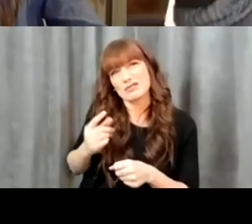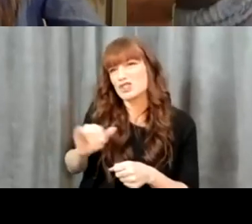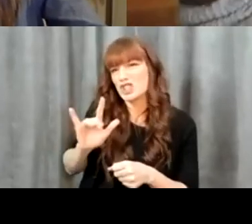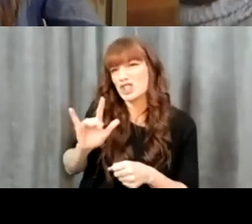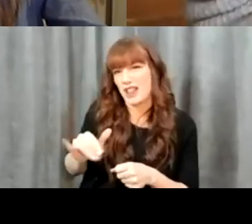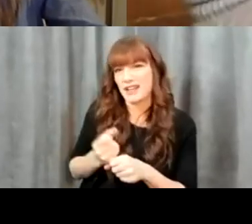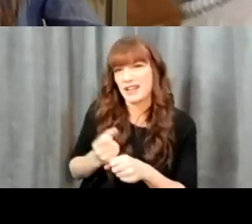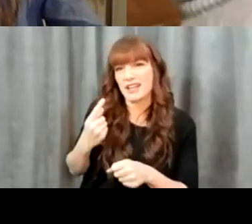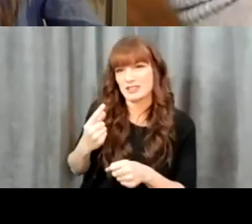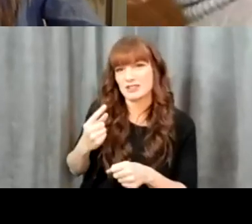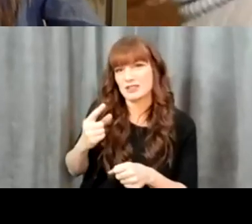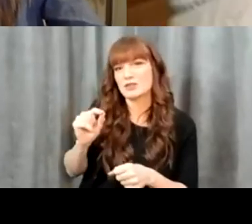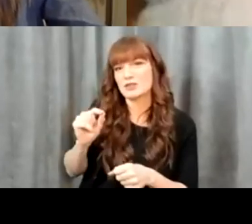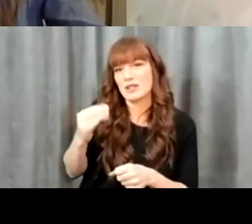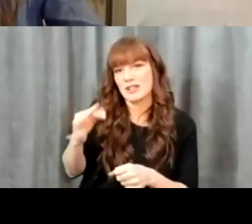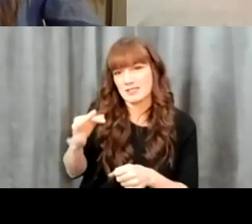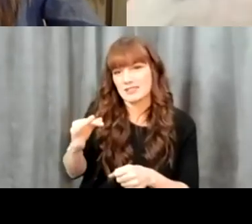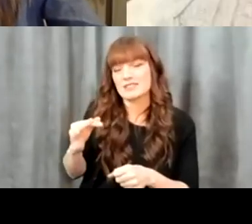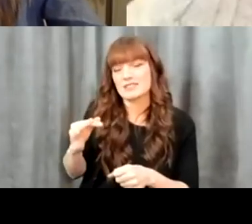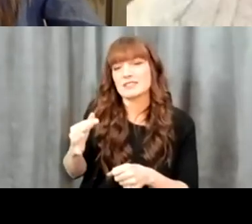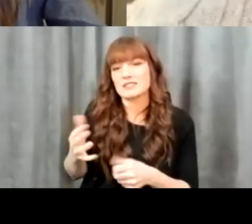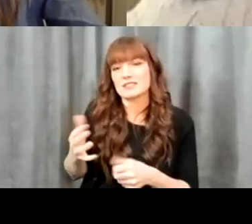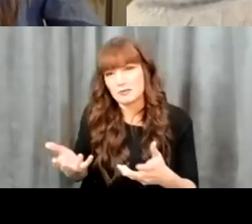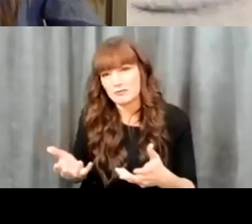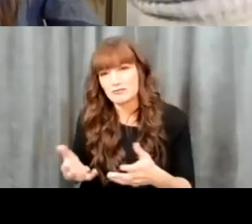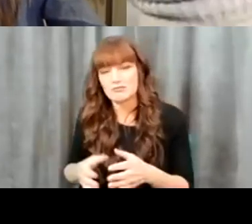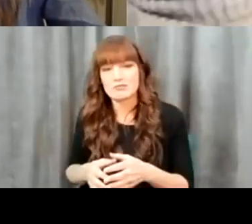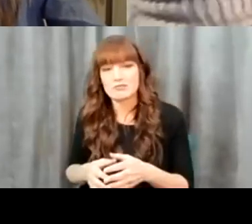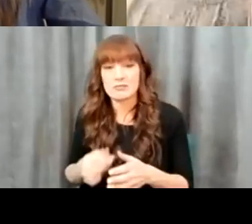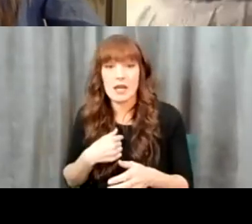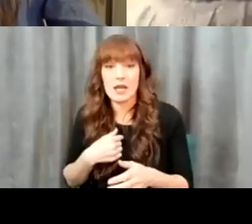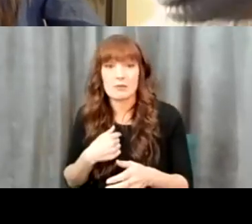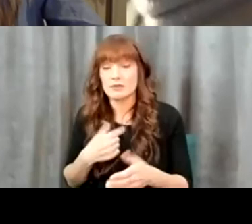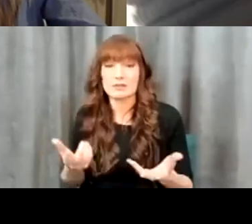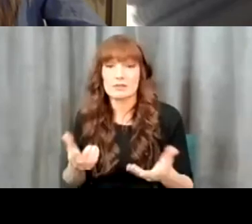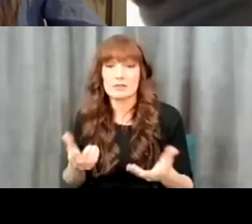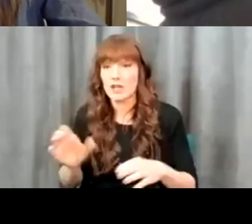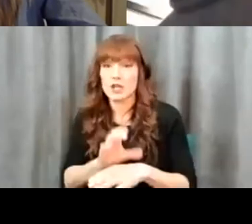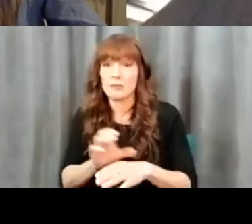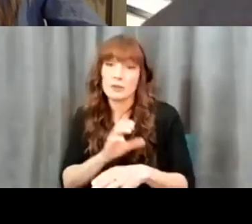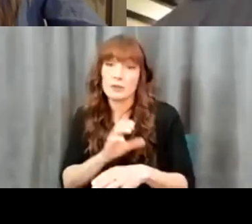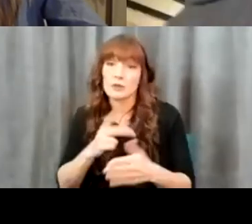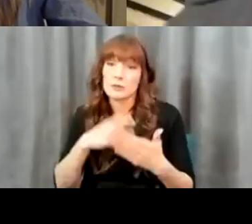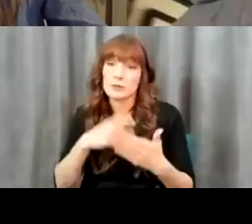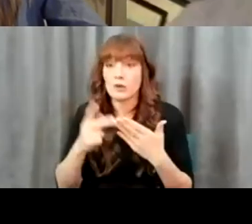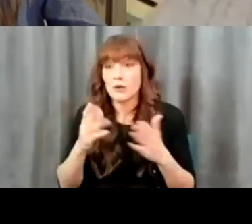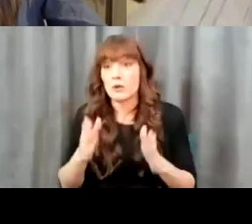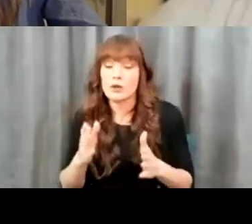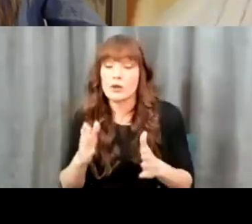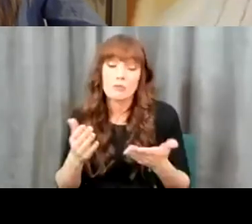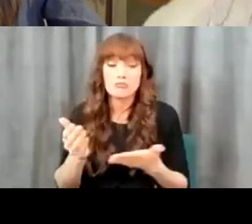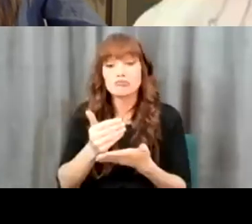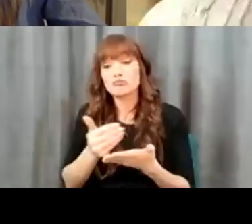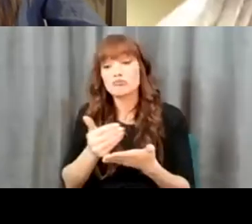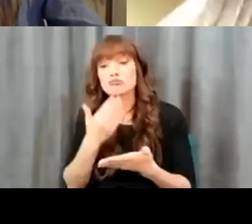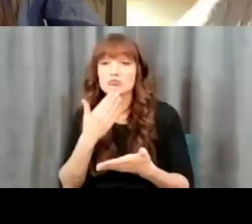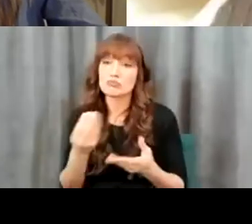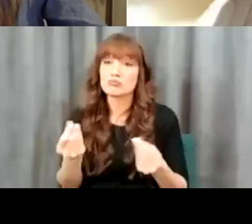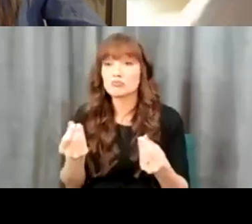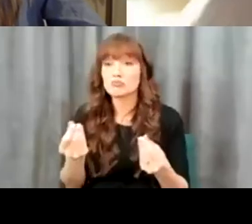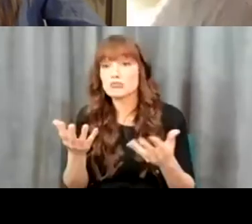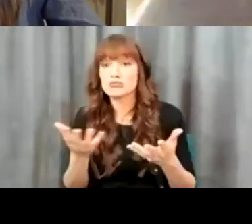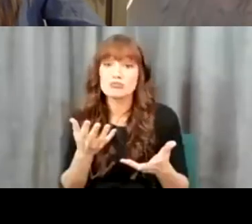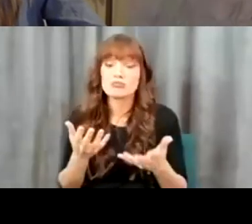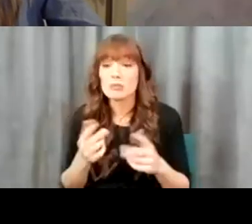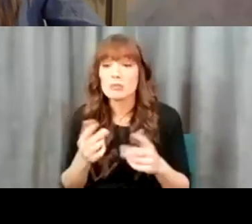job in July last year, 2019. And I was a computer programmer and I was making pretty good money doing it, but